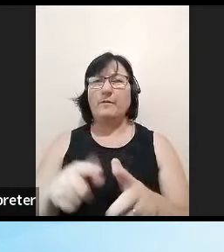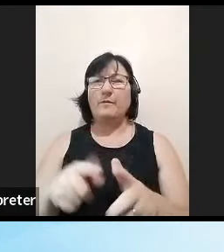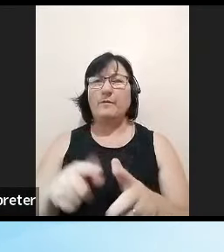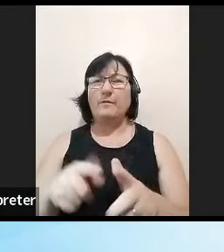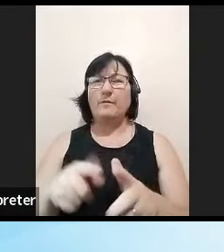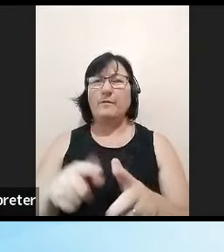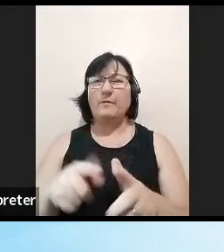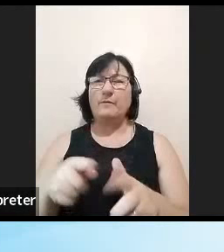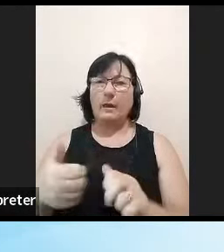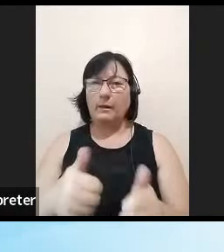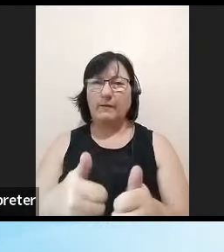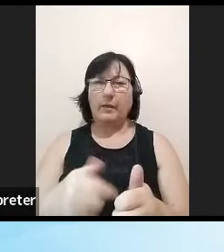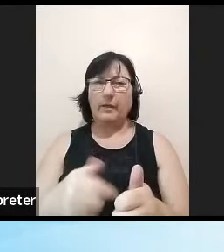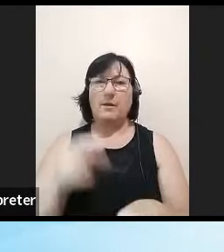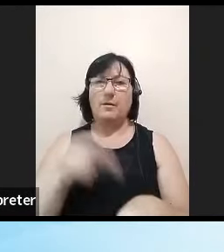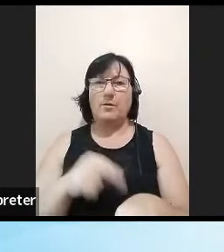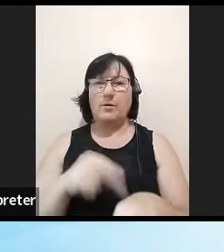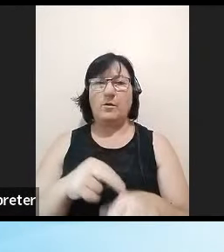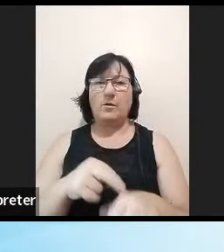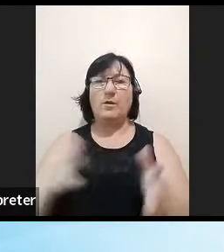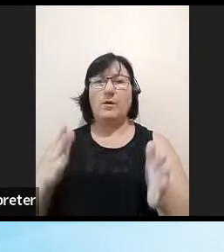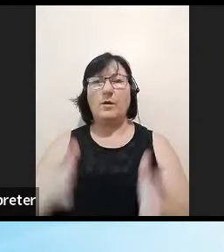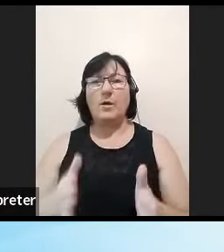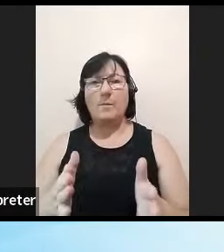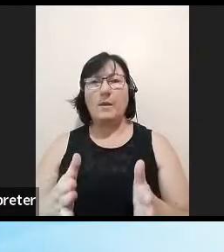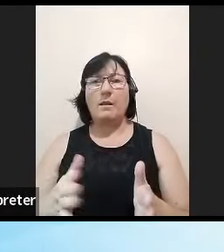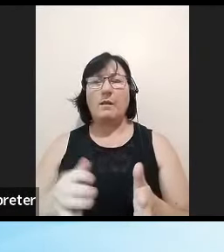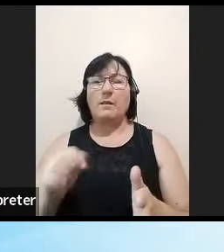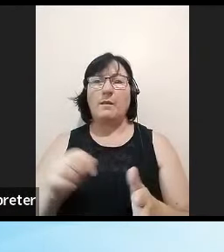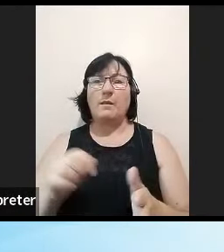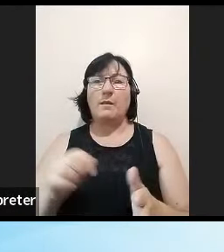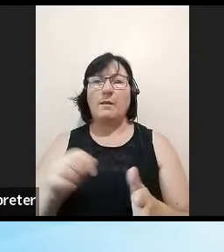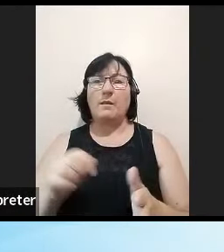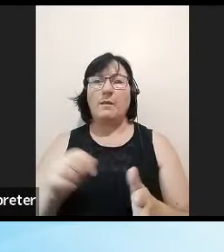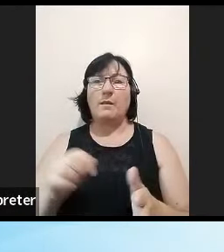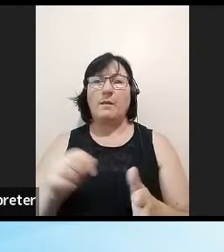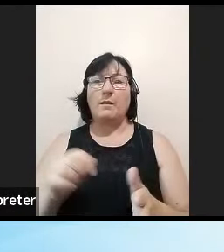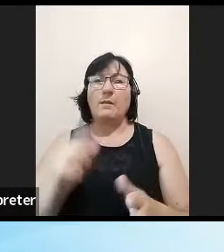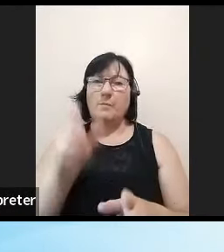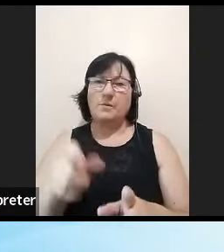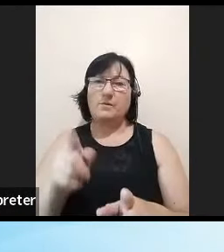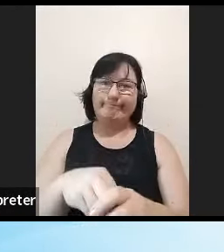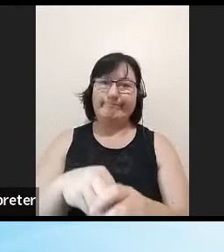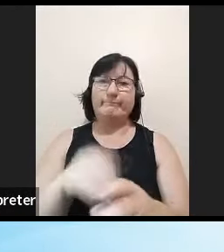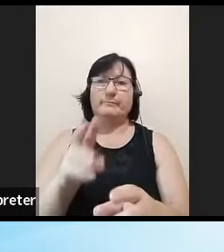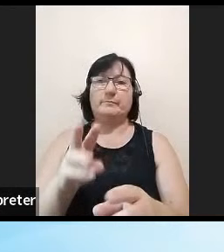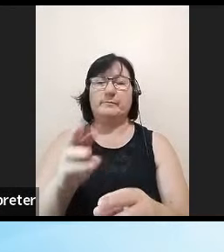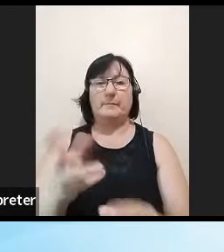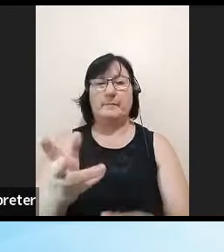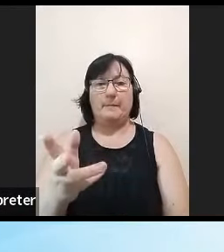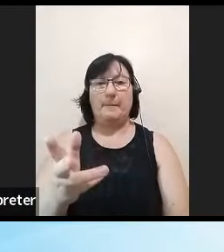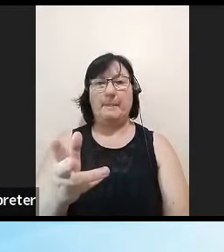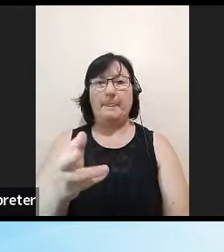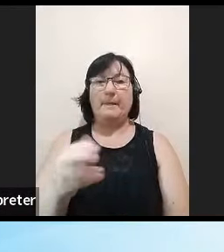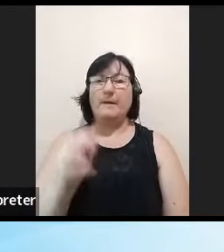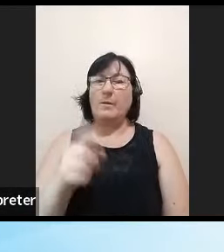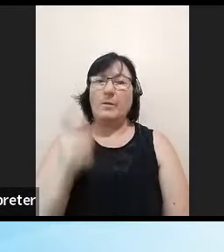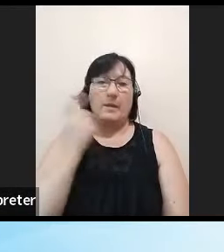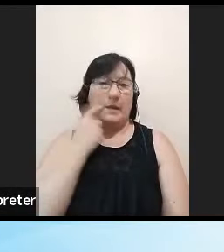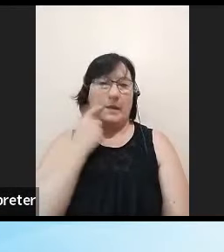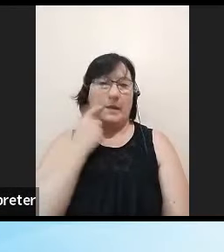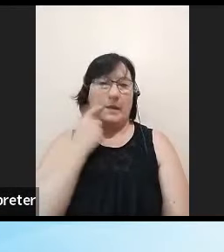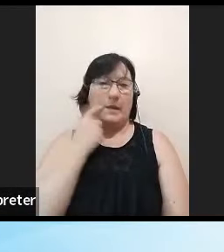manual intervention within the value chain. And it is not easy, and it was not easy